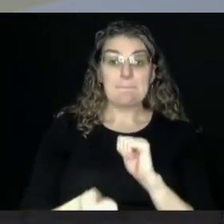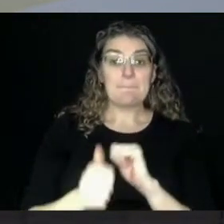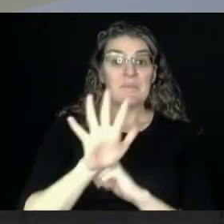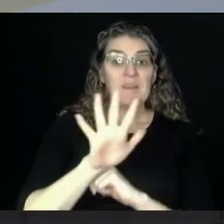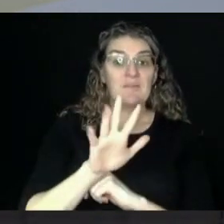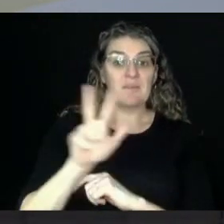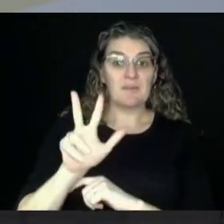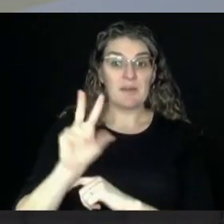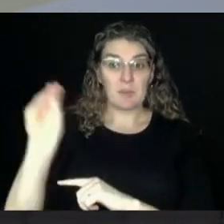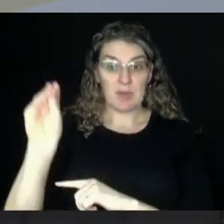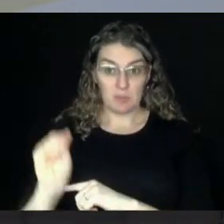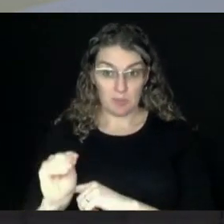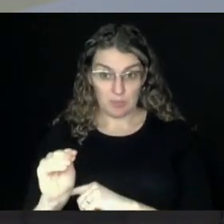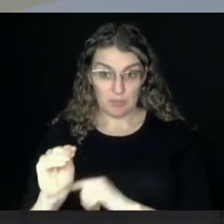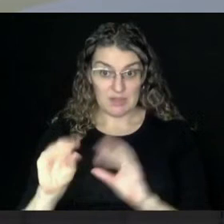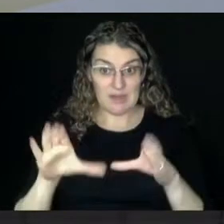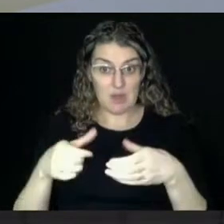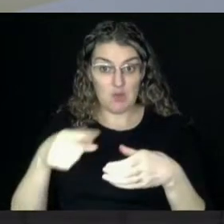39 age group.